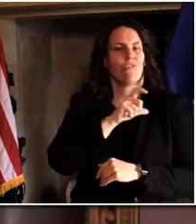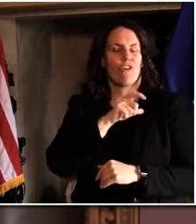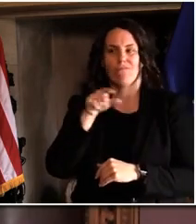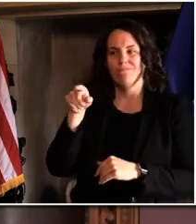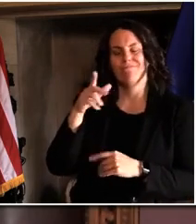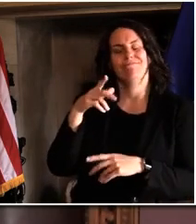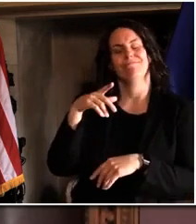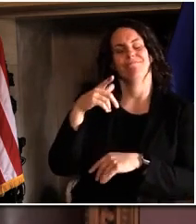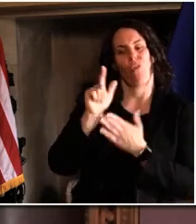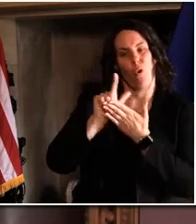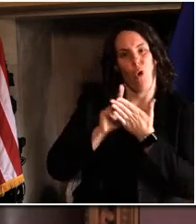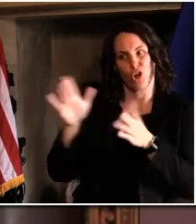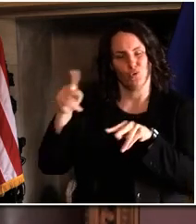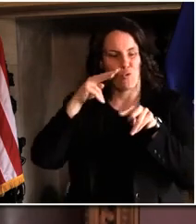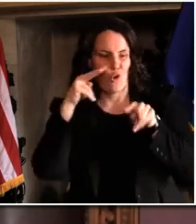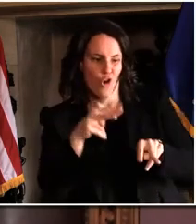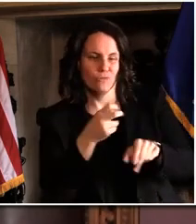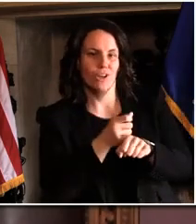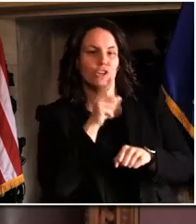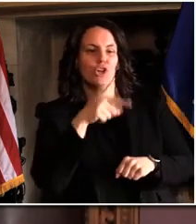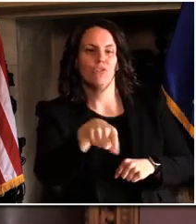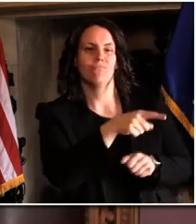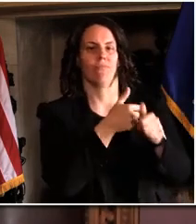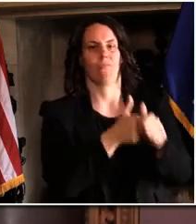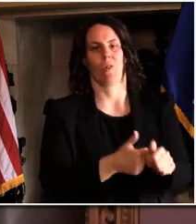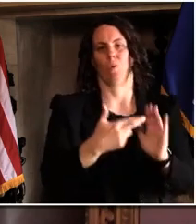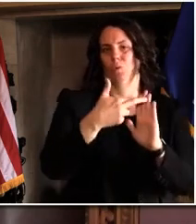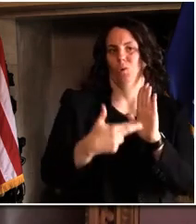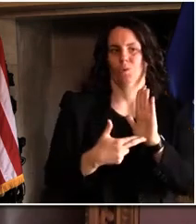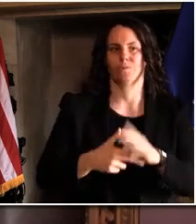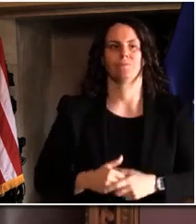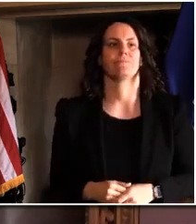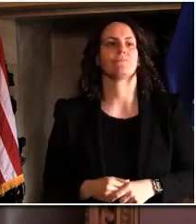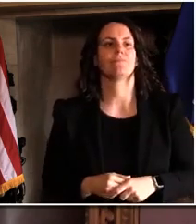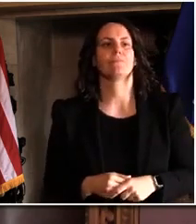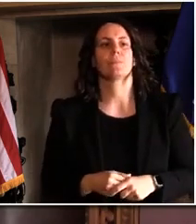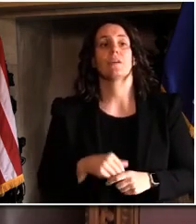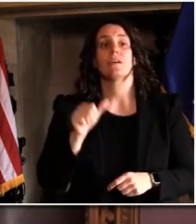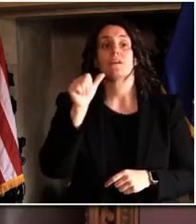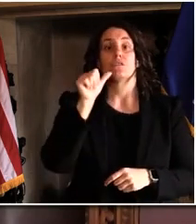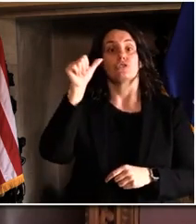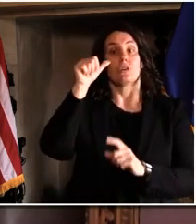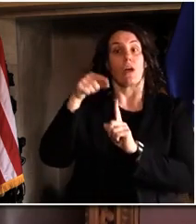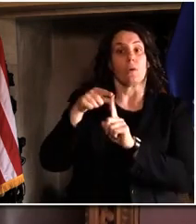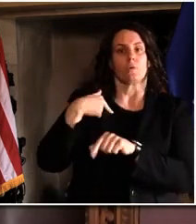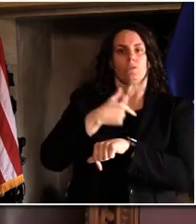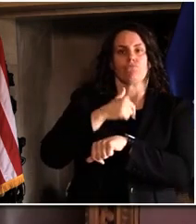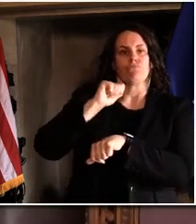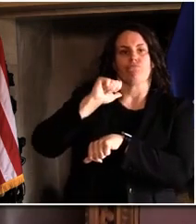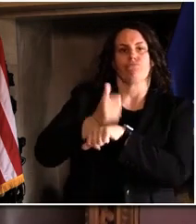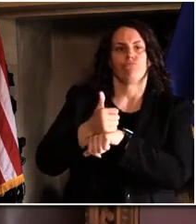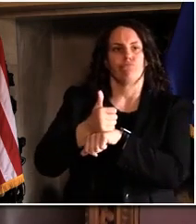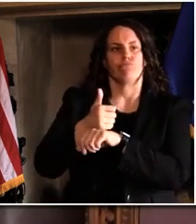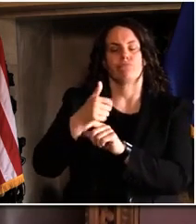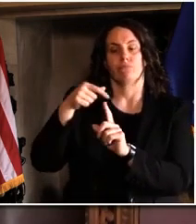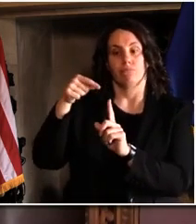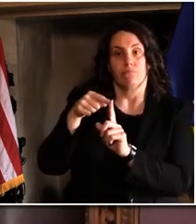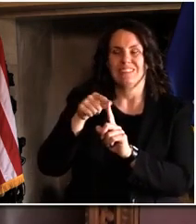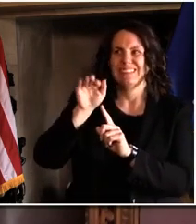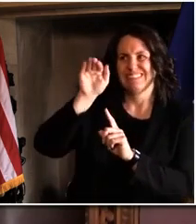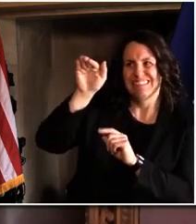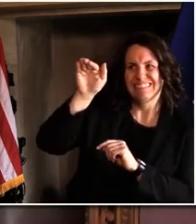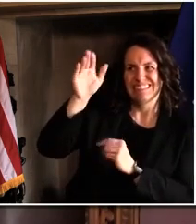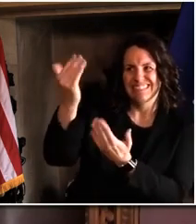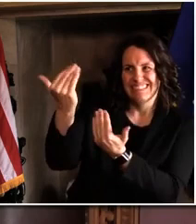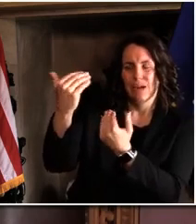safe. Yesterday, we launched an initiative designed to get more personal protection equipment, or PPP as it now